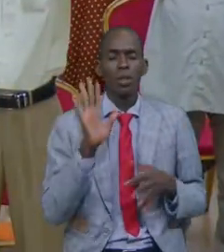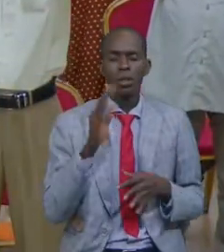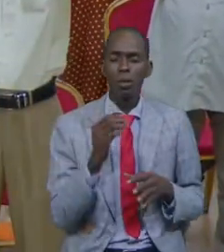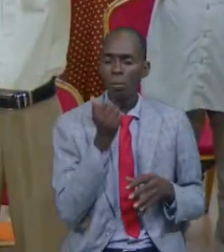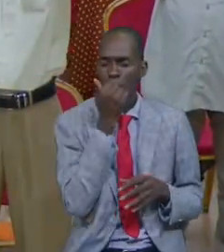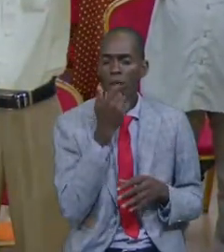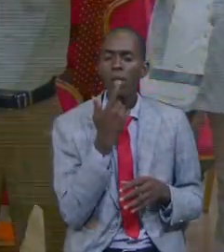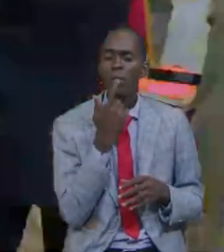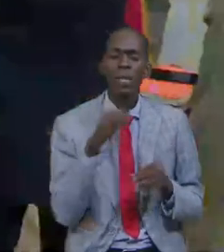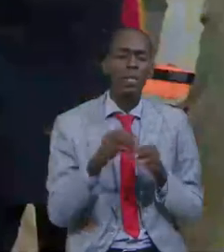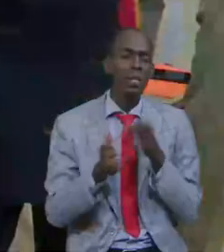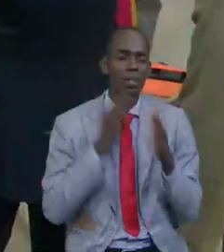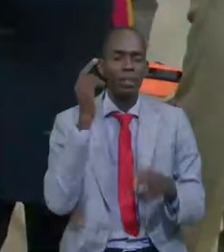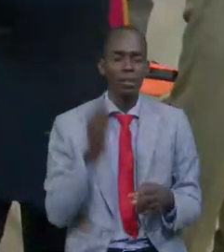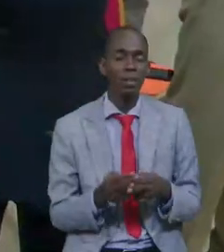dumb tongues.